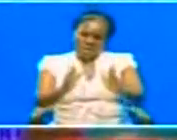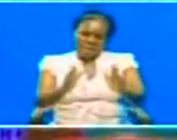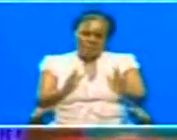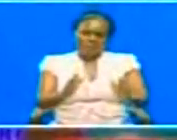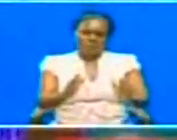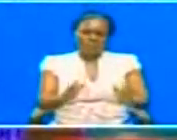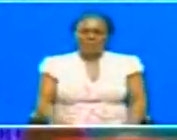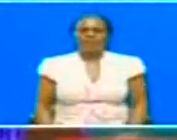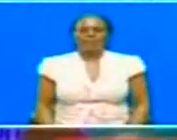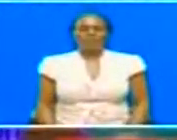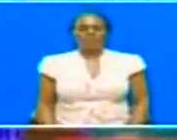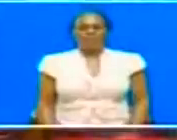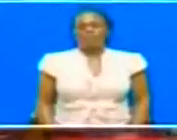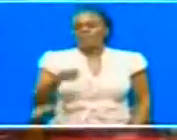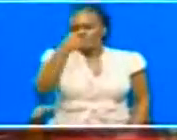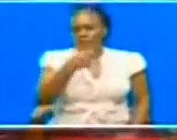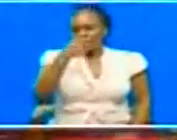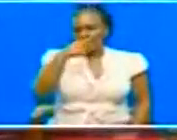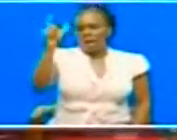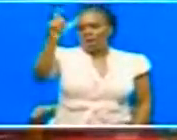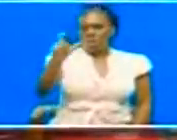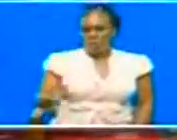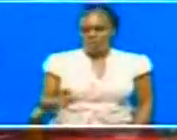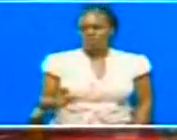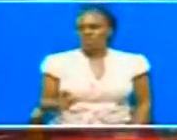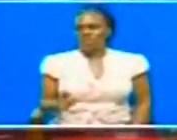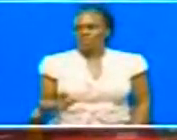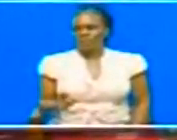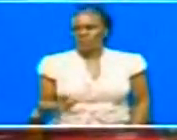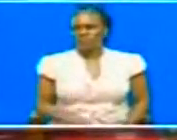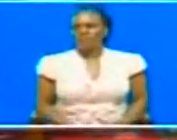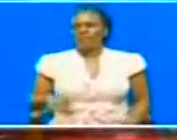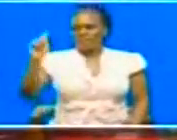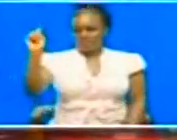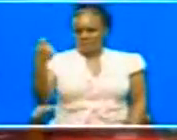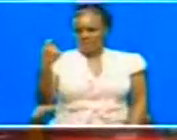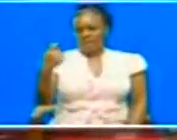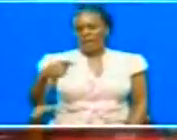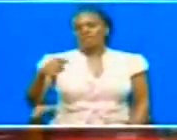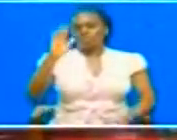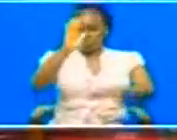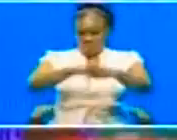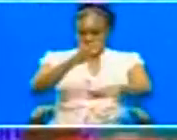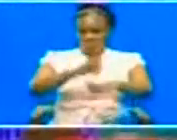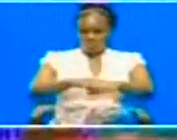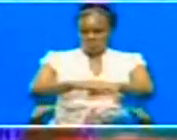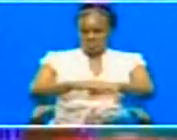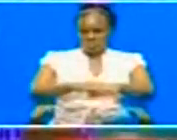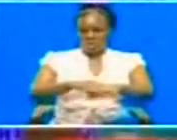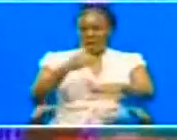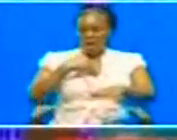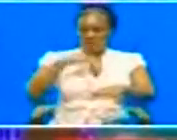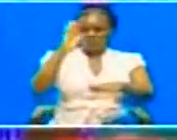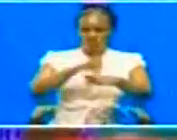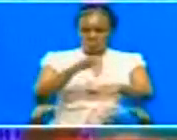go. Yeah, but at least it's better than Tanzania or Ivory Coast or where they, literally sacrifice them. Kenya is wonderful. And we have wonderful